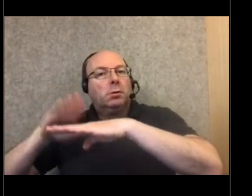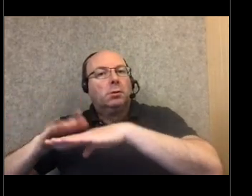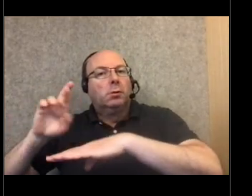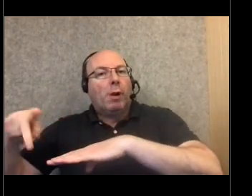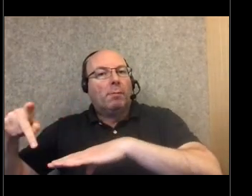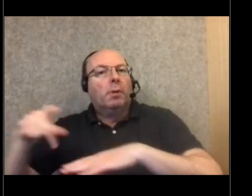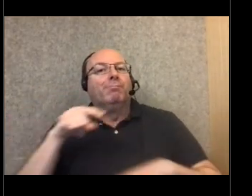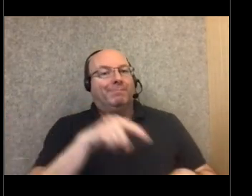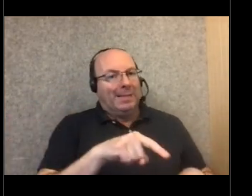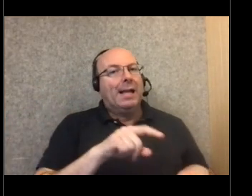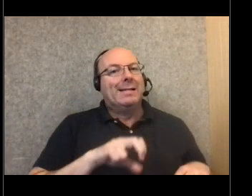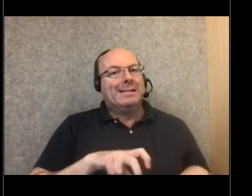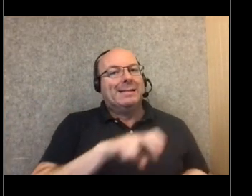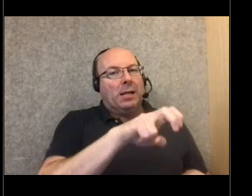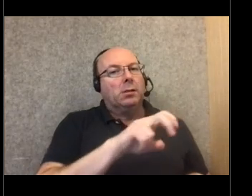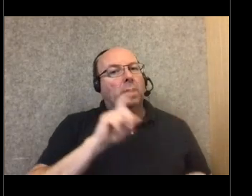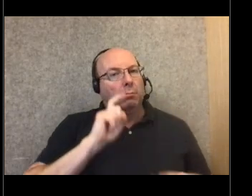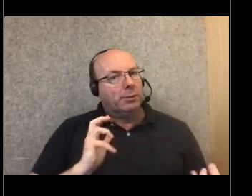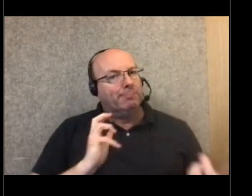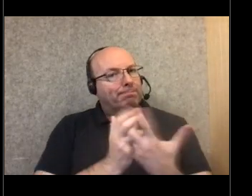ANSI 4.9.